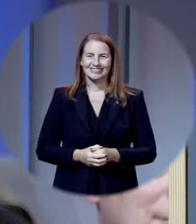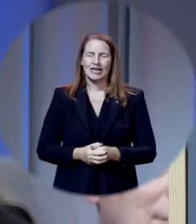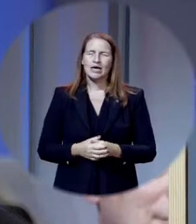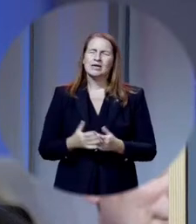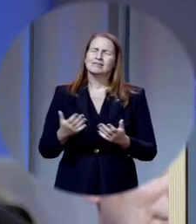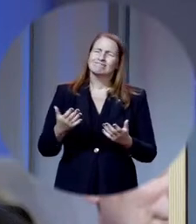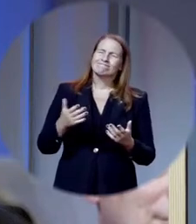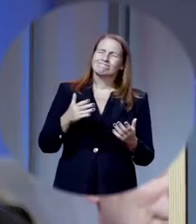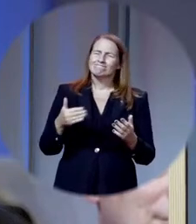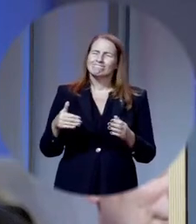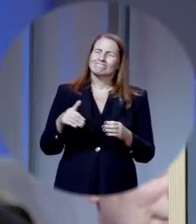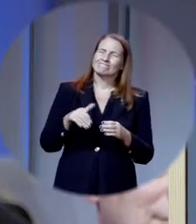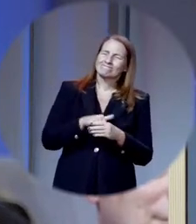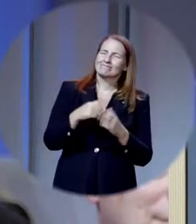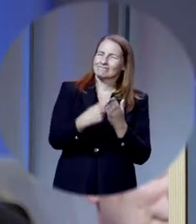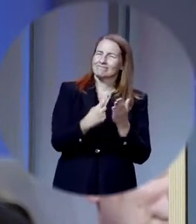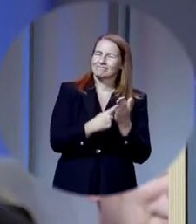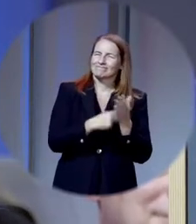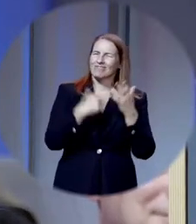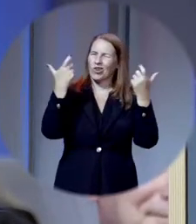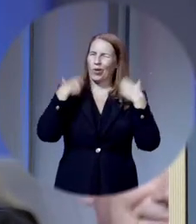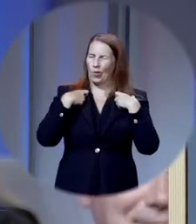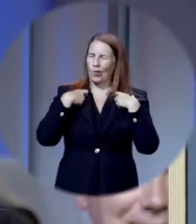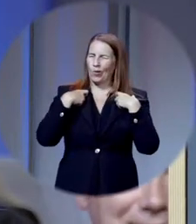the bounds of decency and the law.